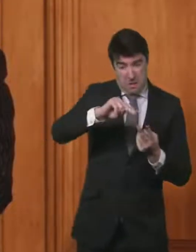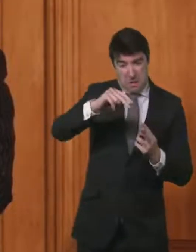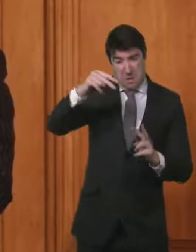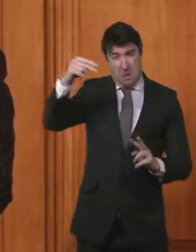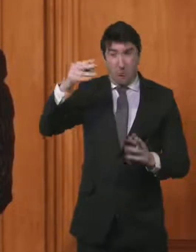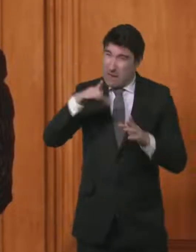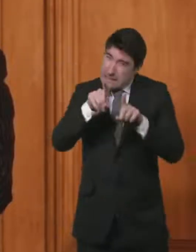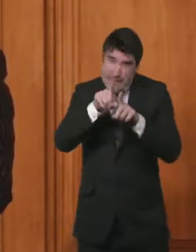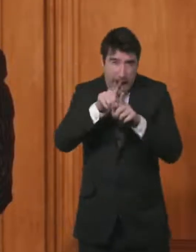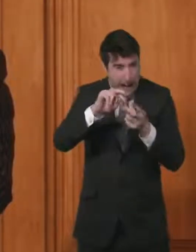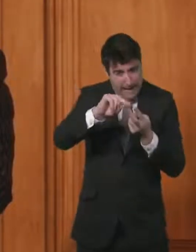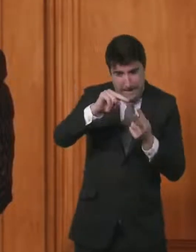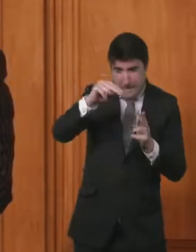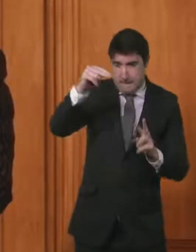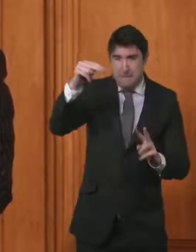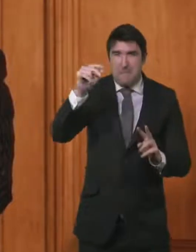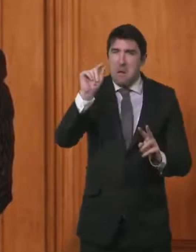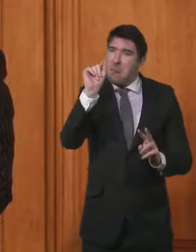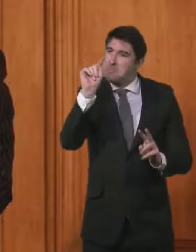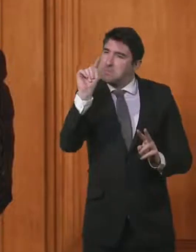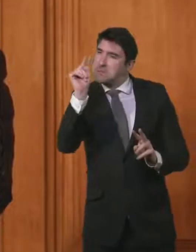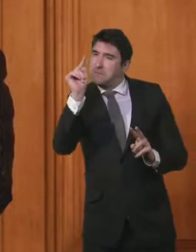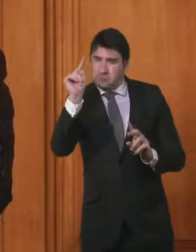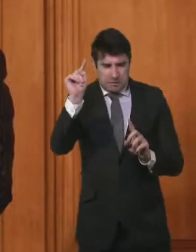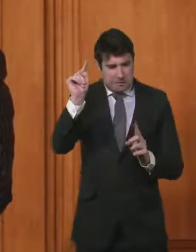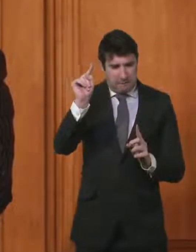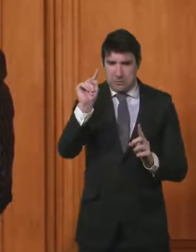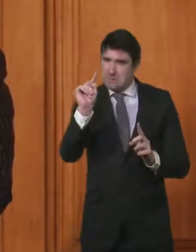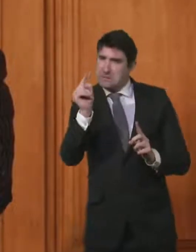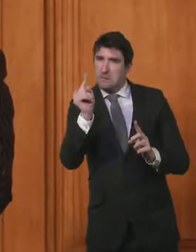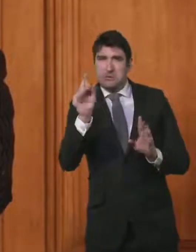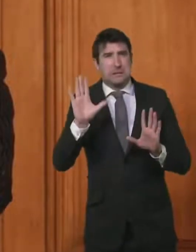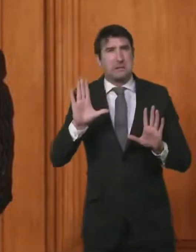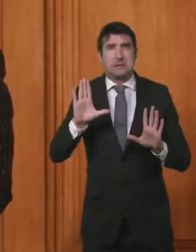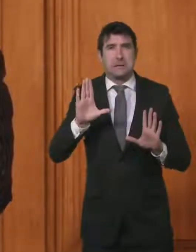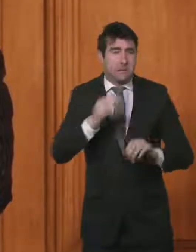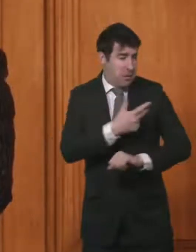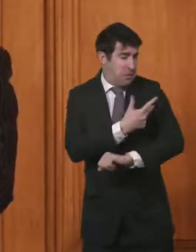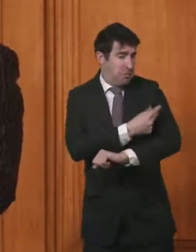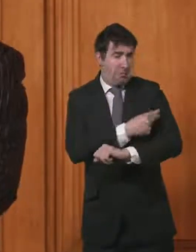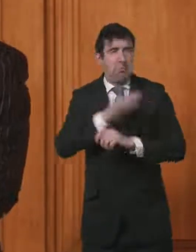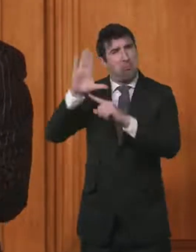helps and gives you a bit of reassurance, but the proper data is about 2 weeks away, I think.